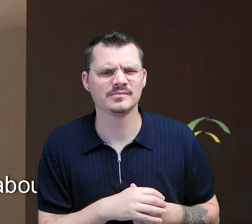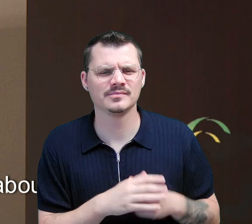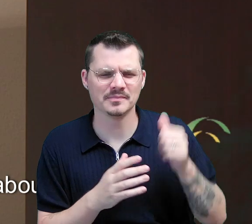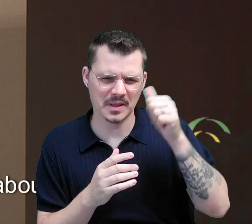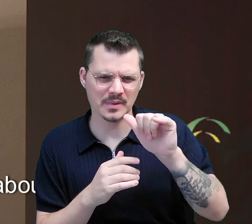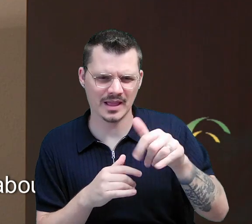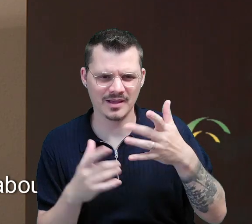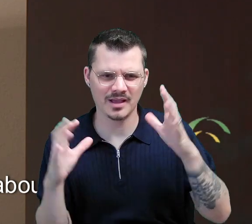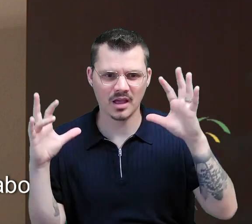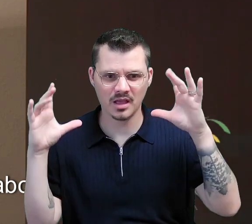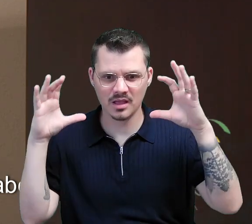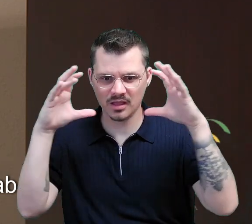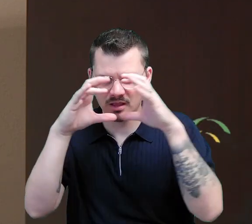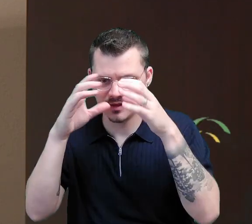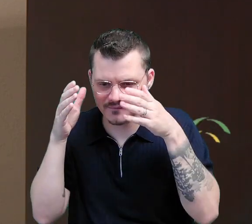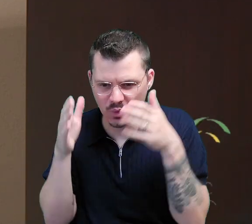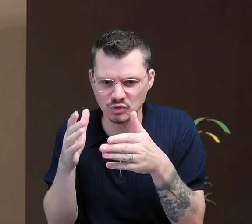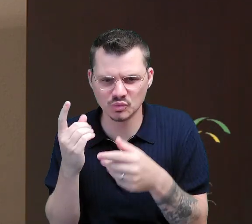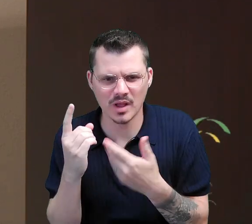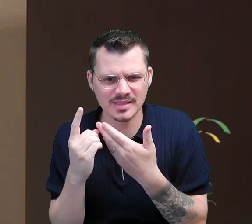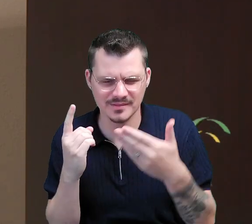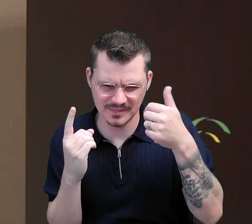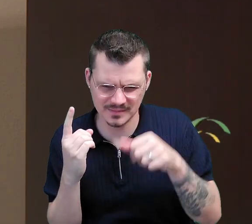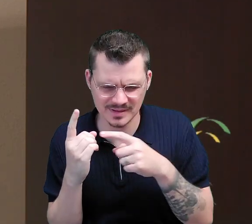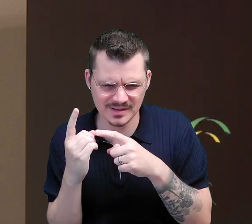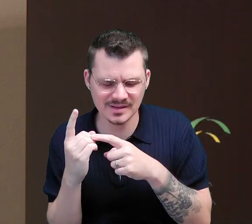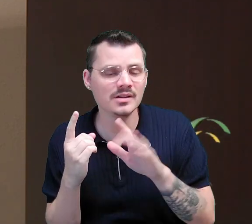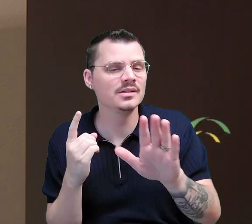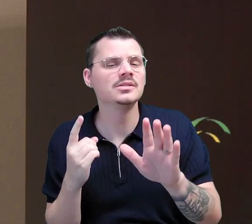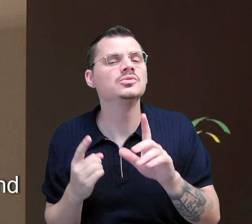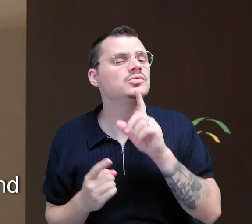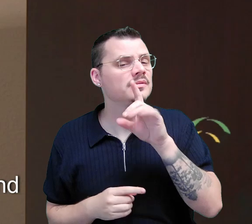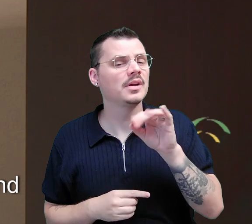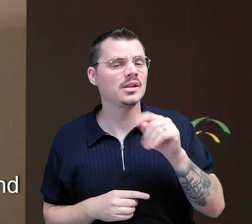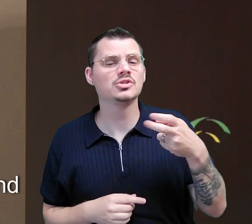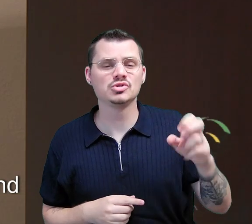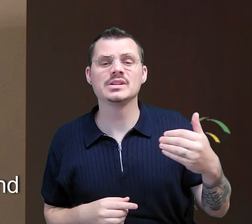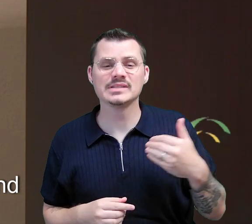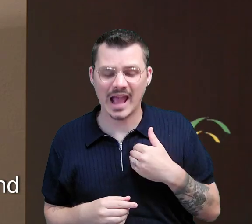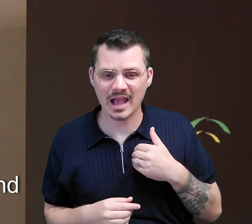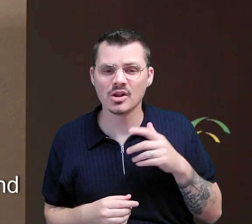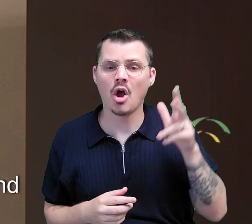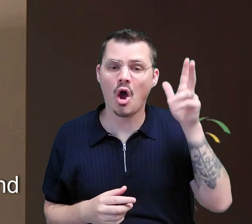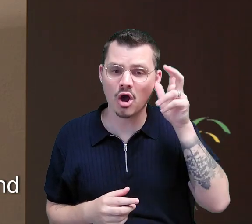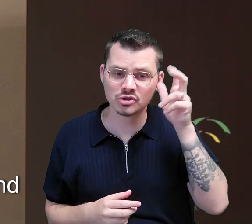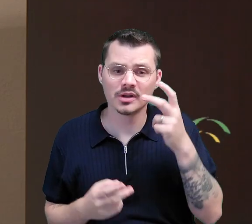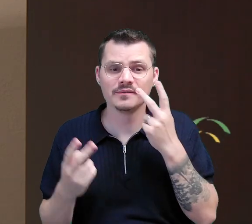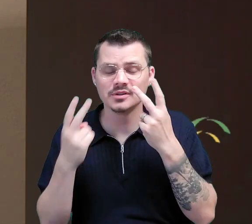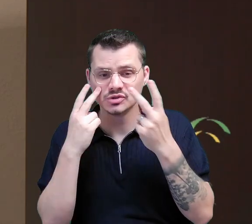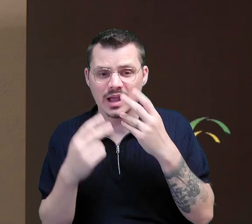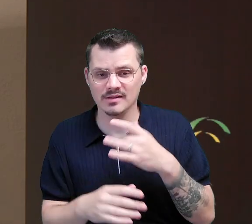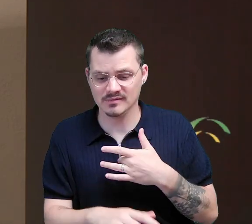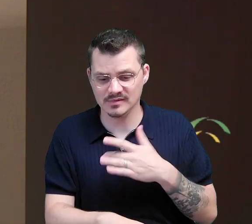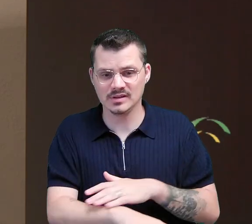What's that tunnel vision thing we talk about? It turns out that she has had auditory, visual, and